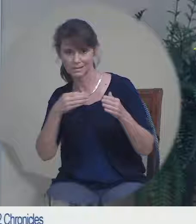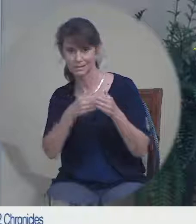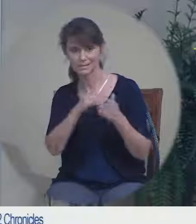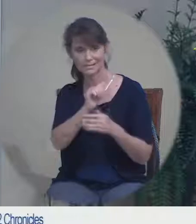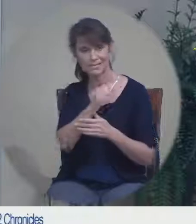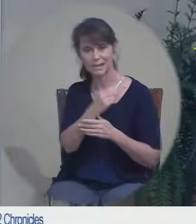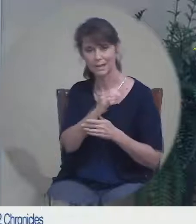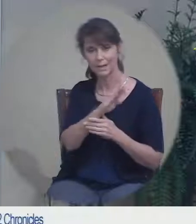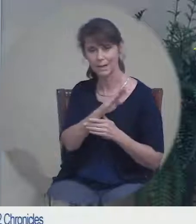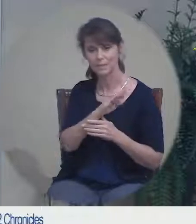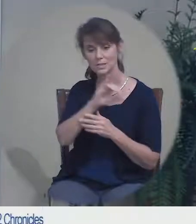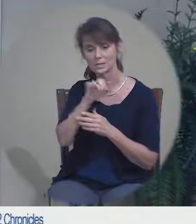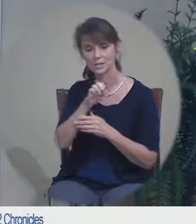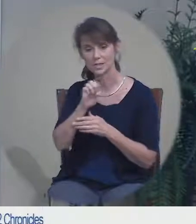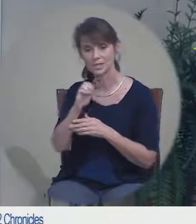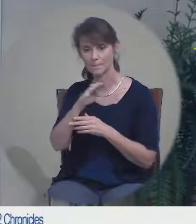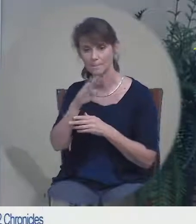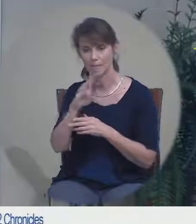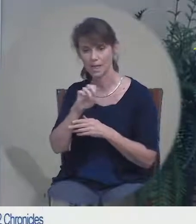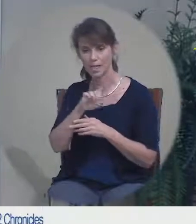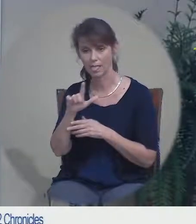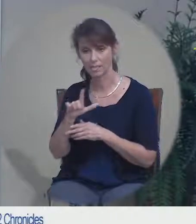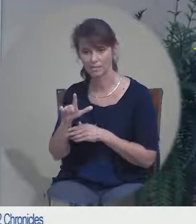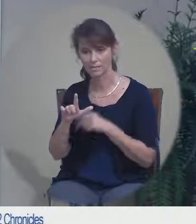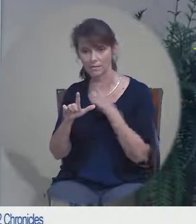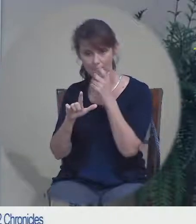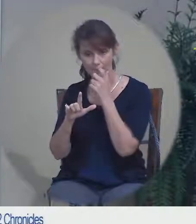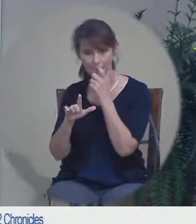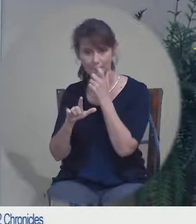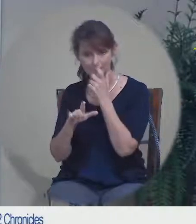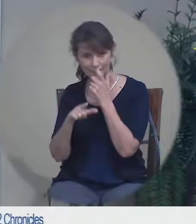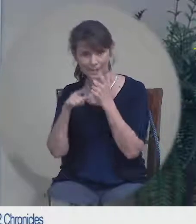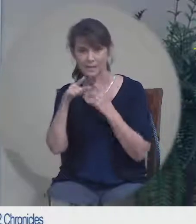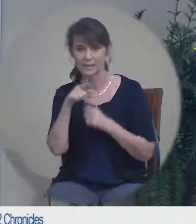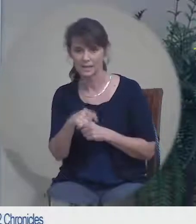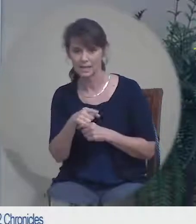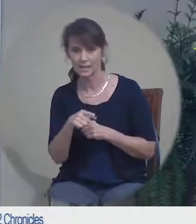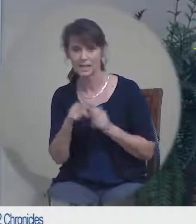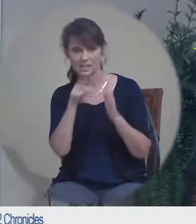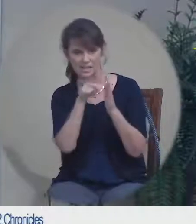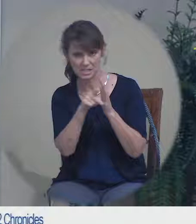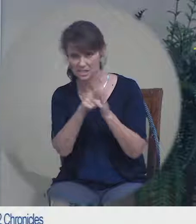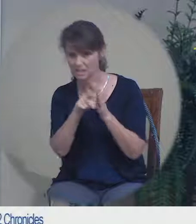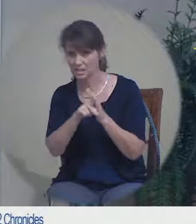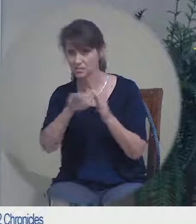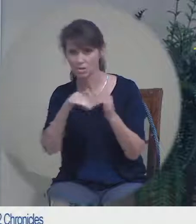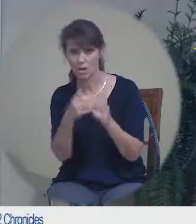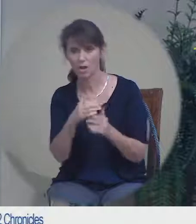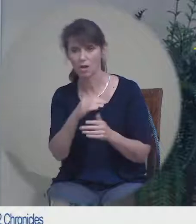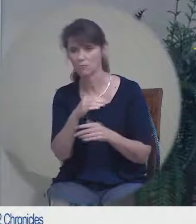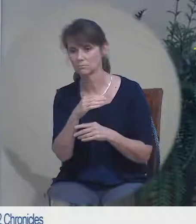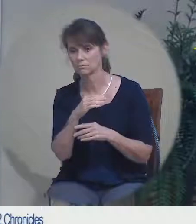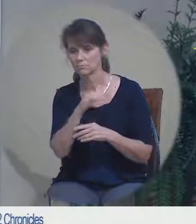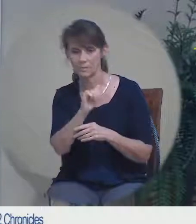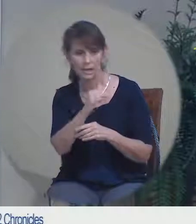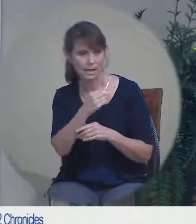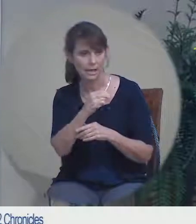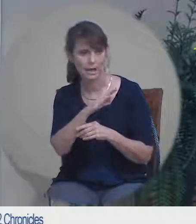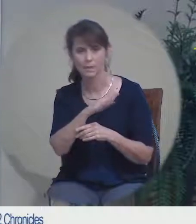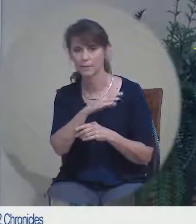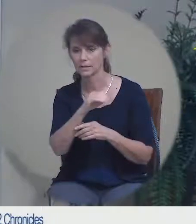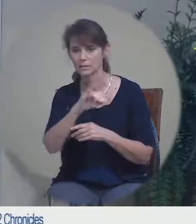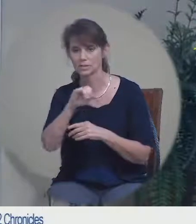at Jehu as he went out and he killed all the descendants of Ahab and Jezebel, and also went to the south and killed